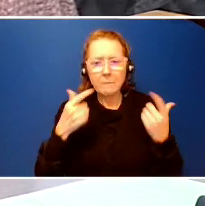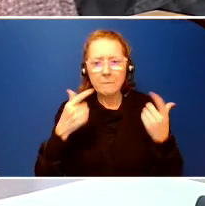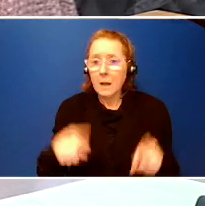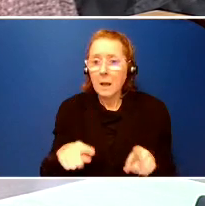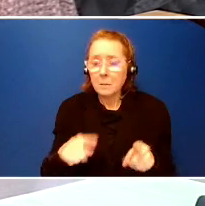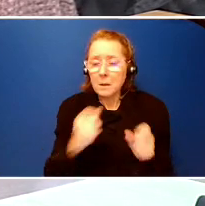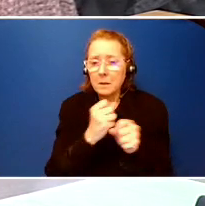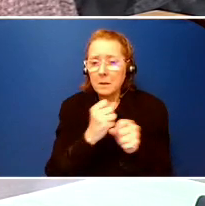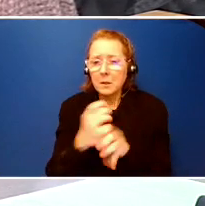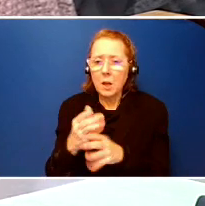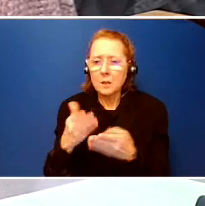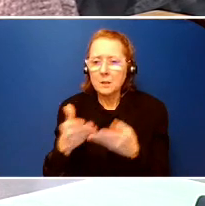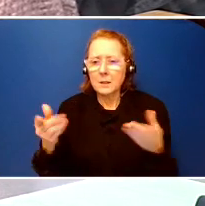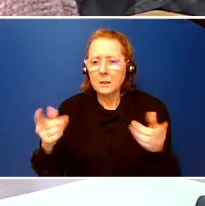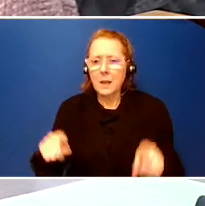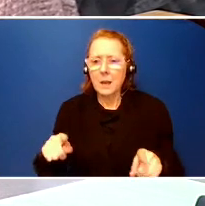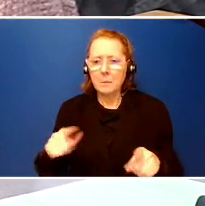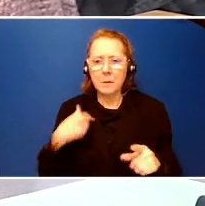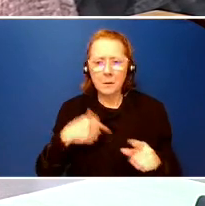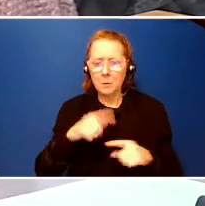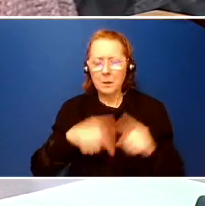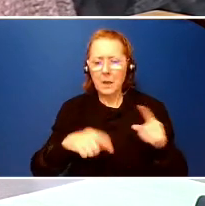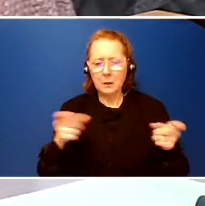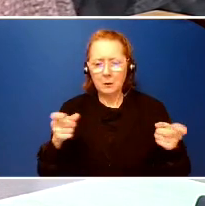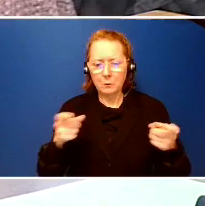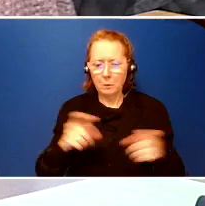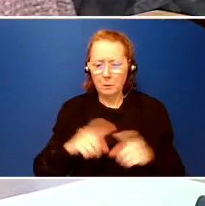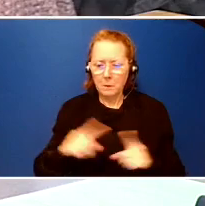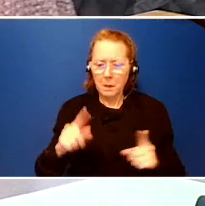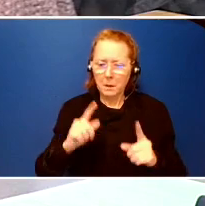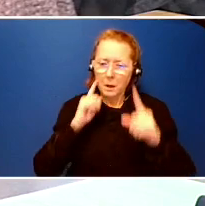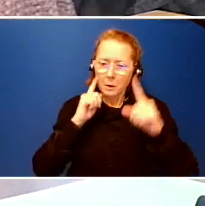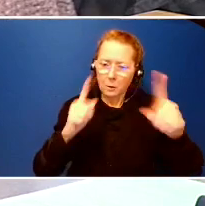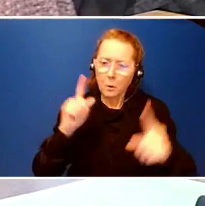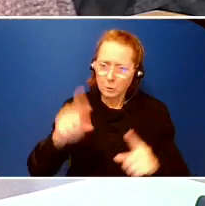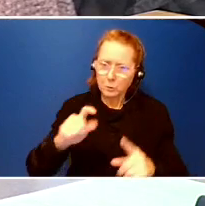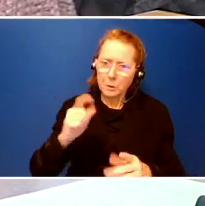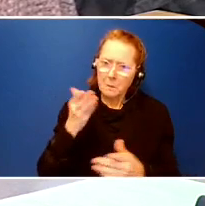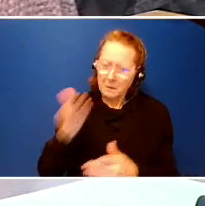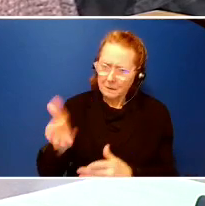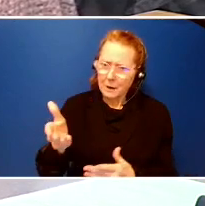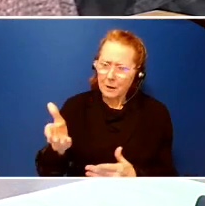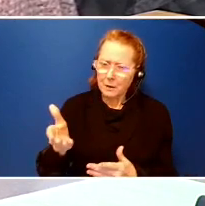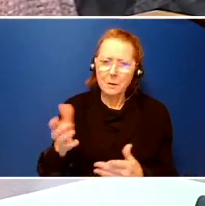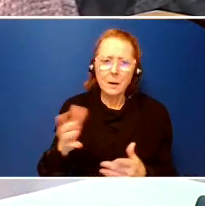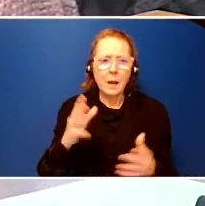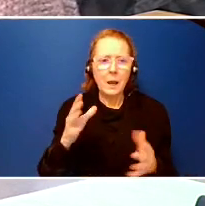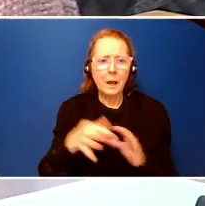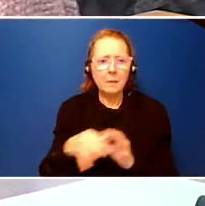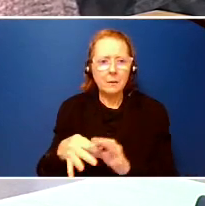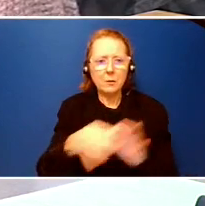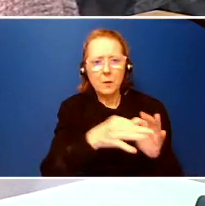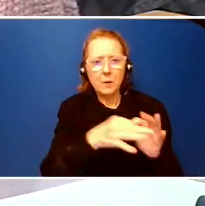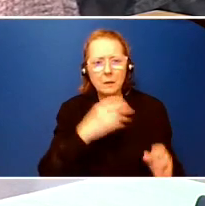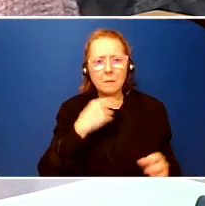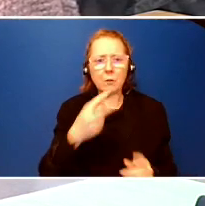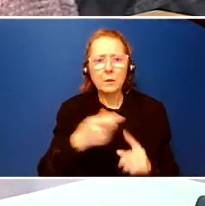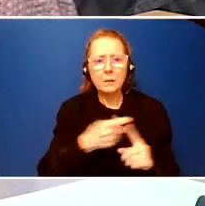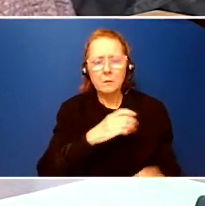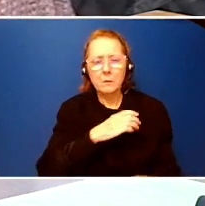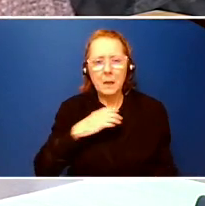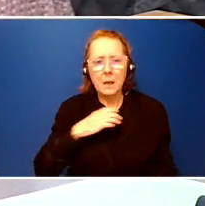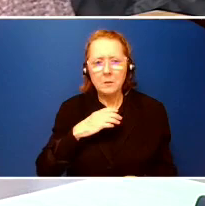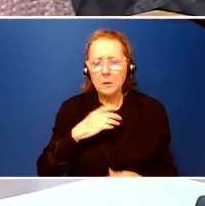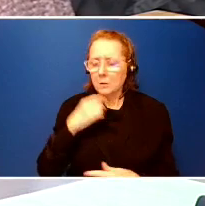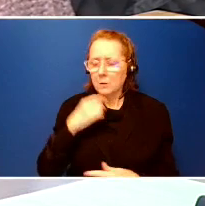cause things to happen that are out of our control. But I think the goal should be there, and the united voice from council directed to